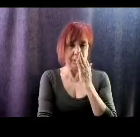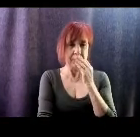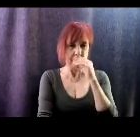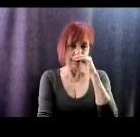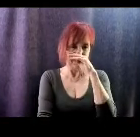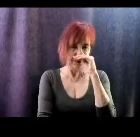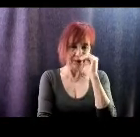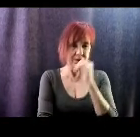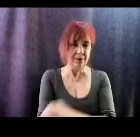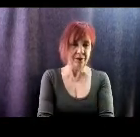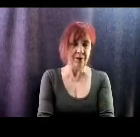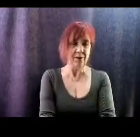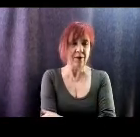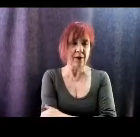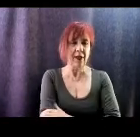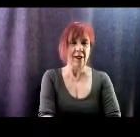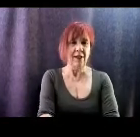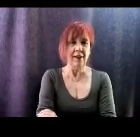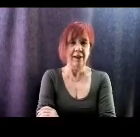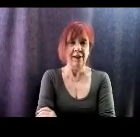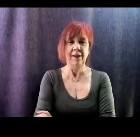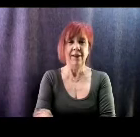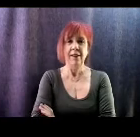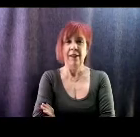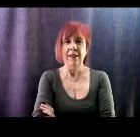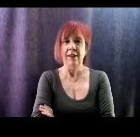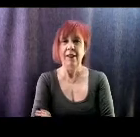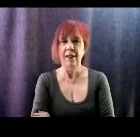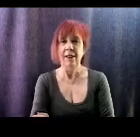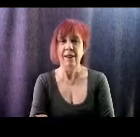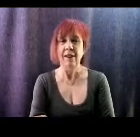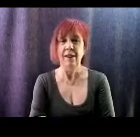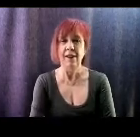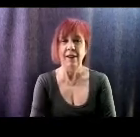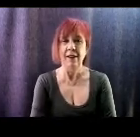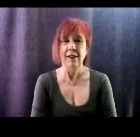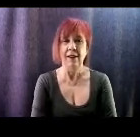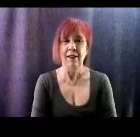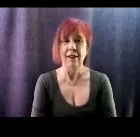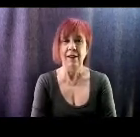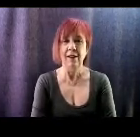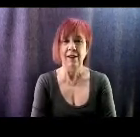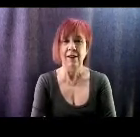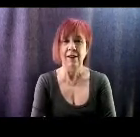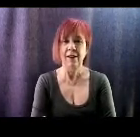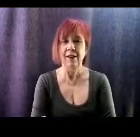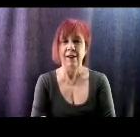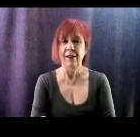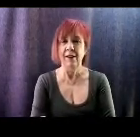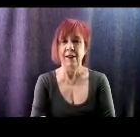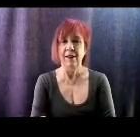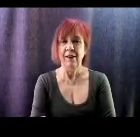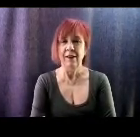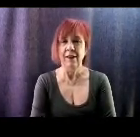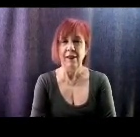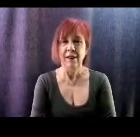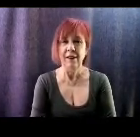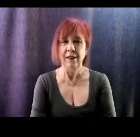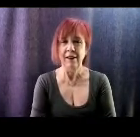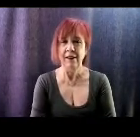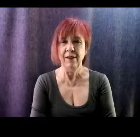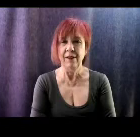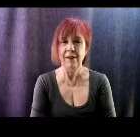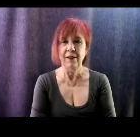for Kanawha County Schools Work Exploration Program, and David was a senior at South Charleston High. So as luck would have